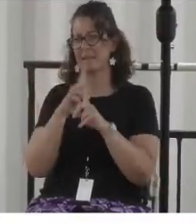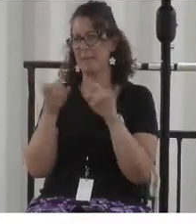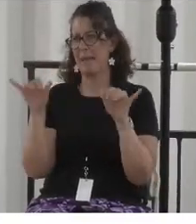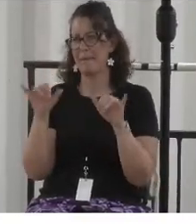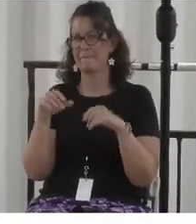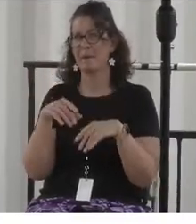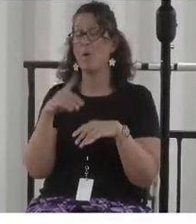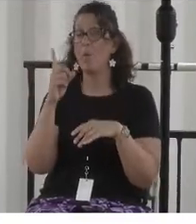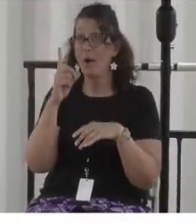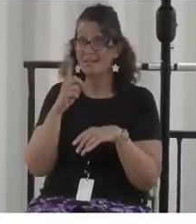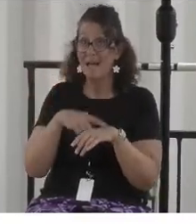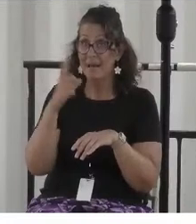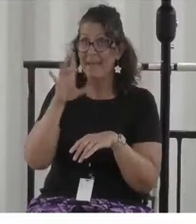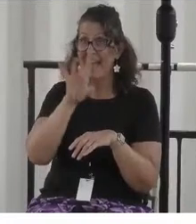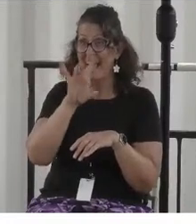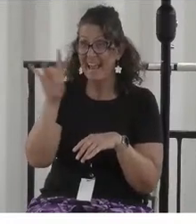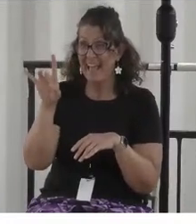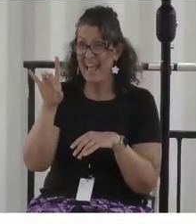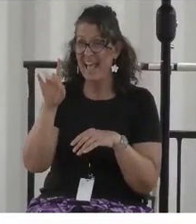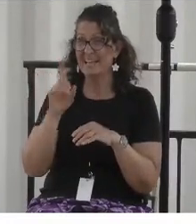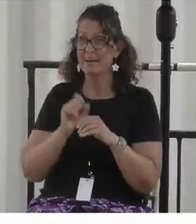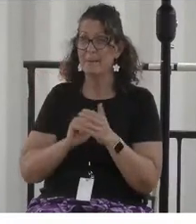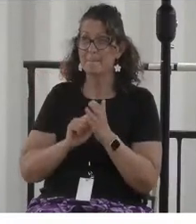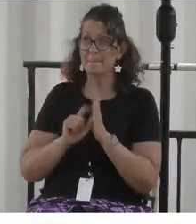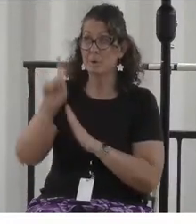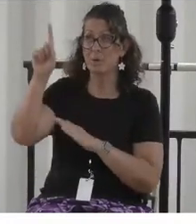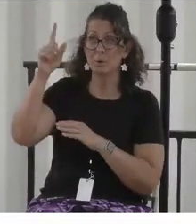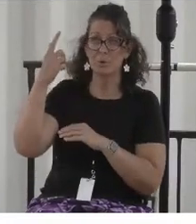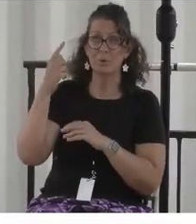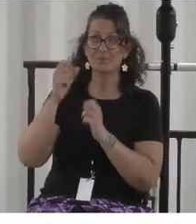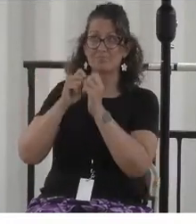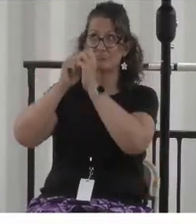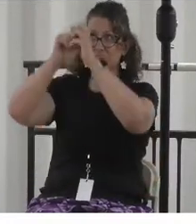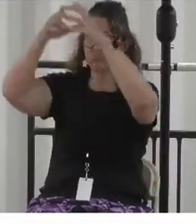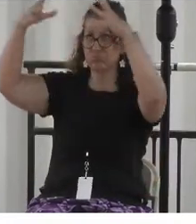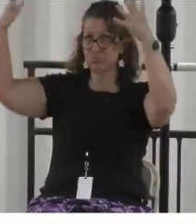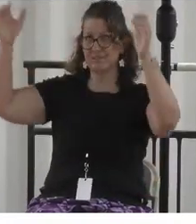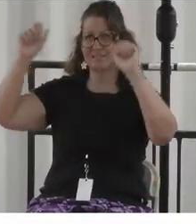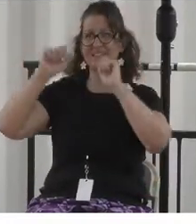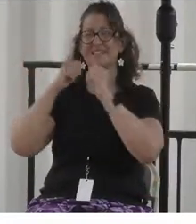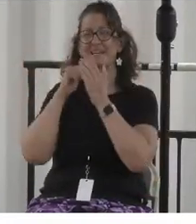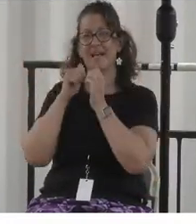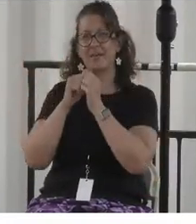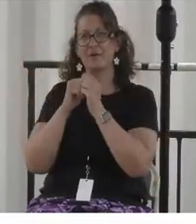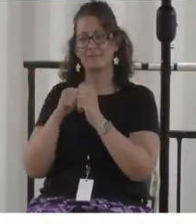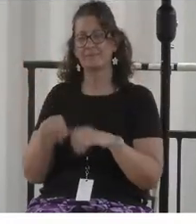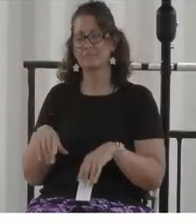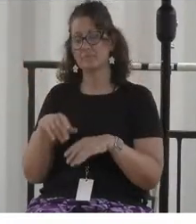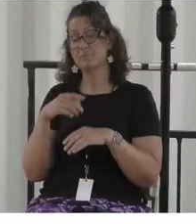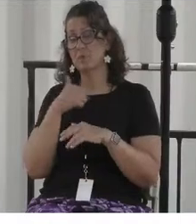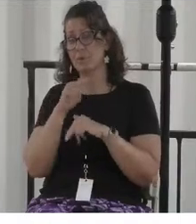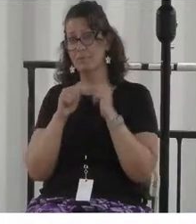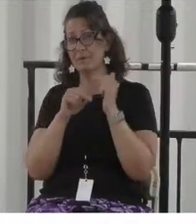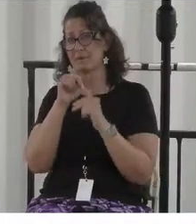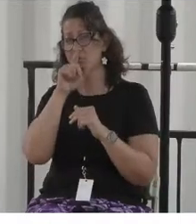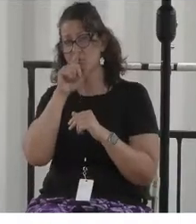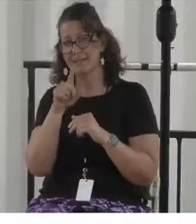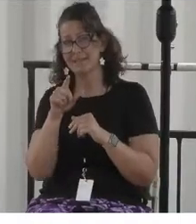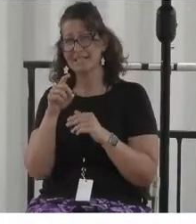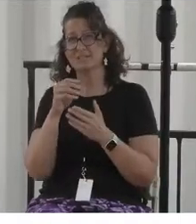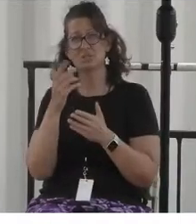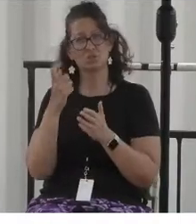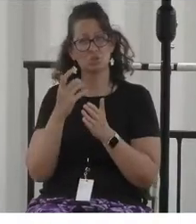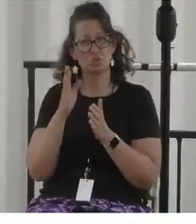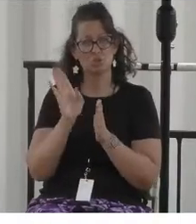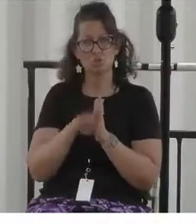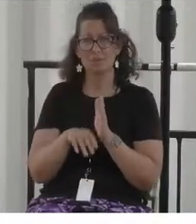88 satellites in a single launch. And so that way, since we can build them really inexpensively, and we do everything in-house, we build them, we